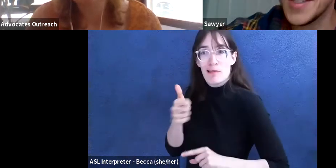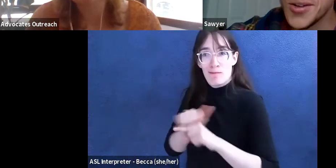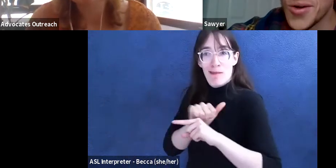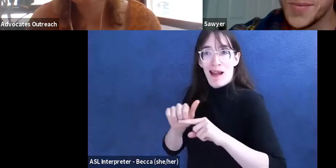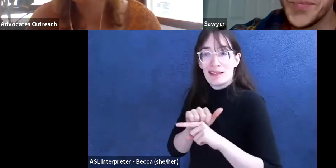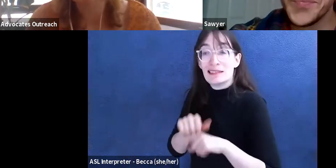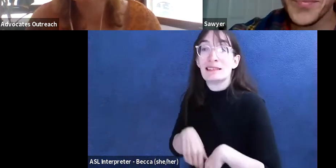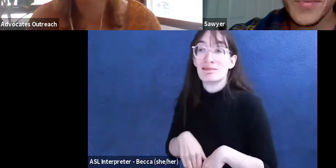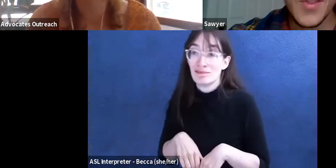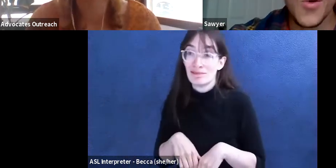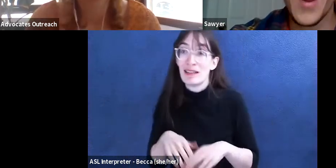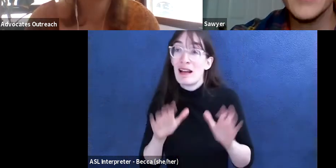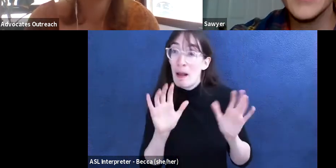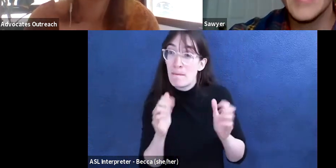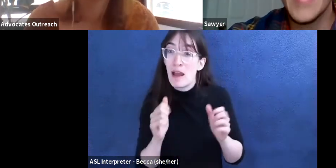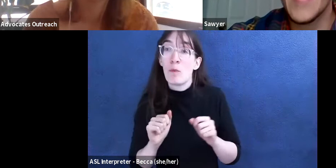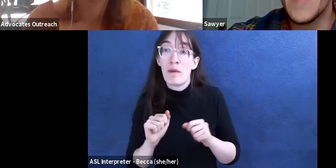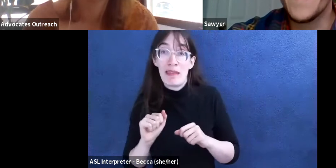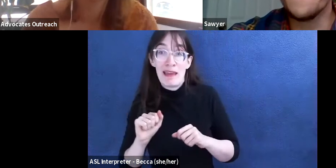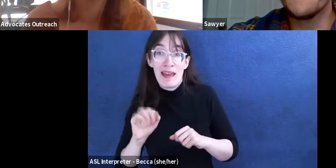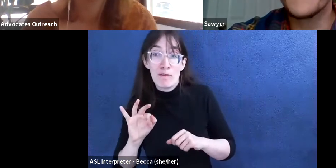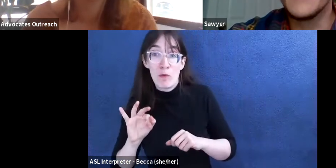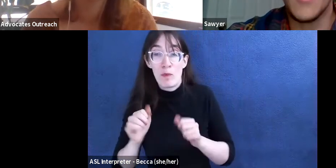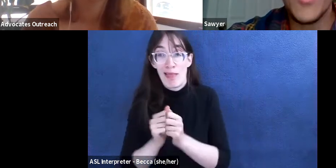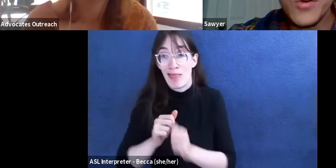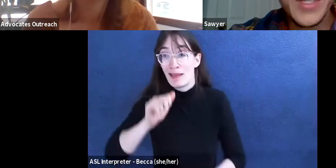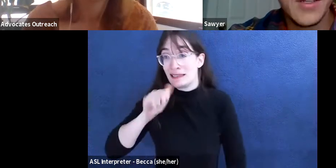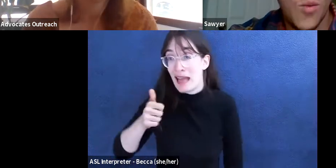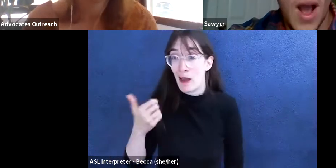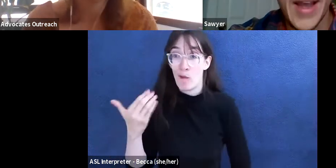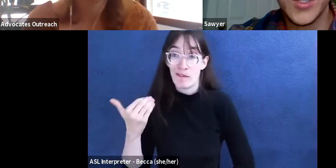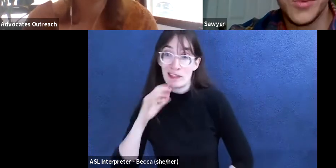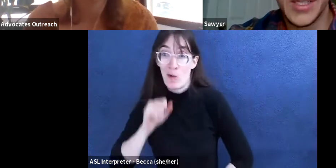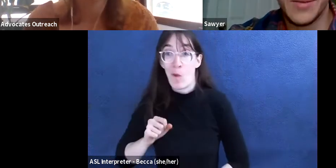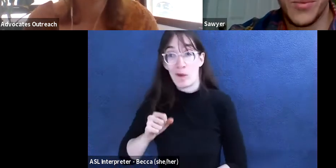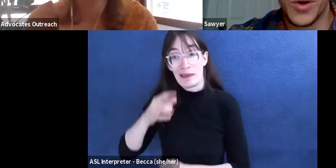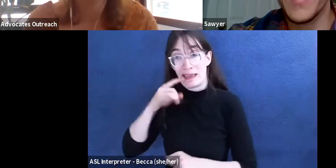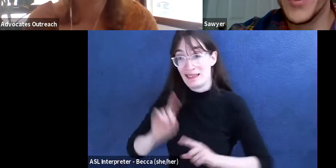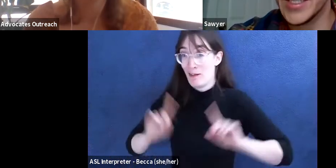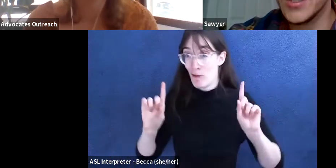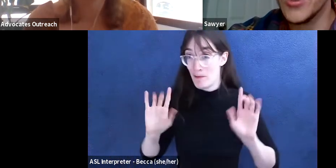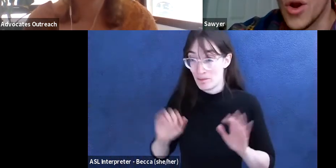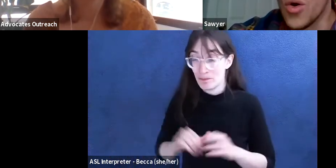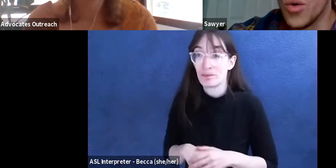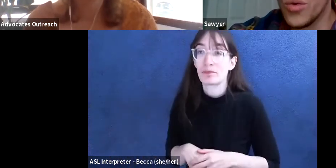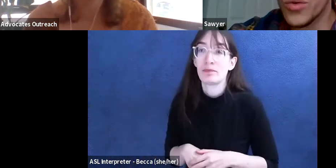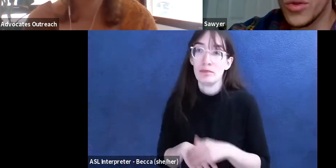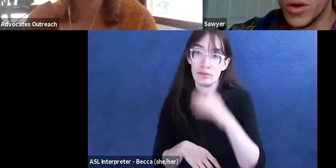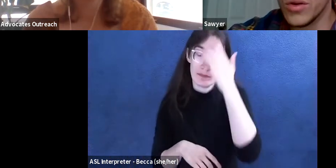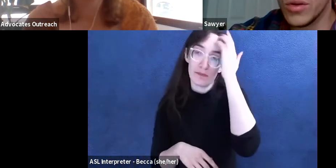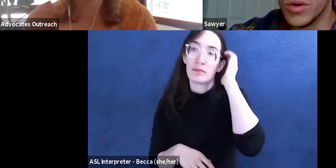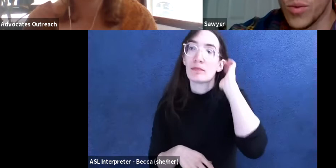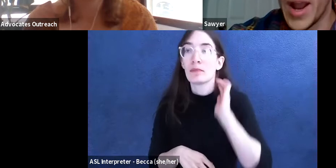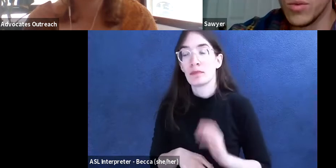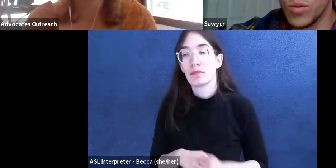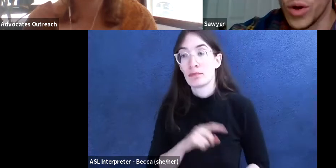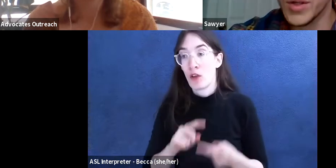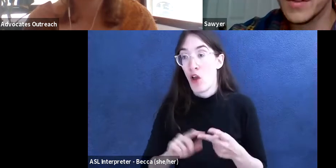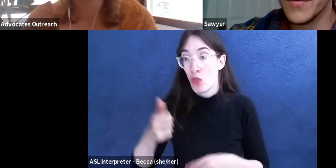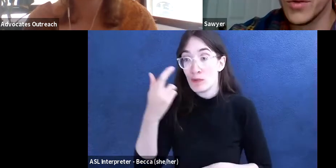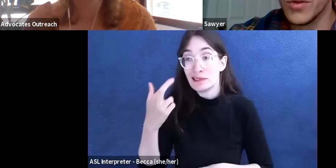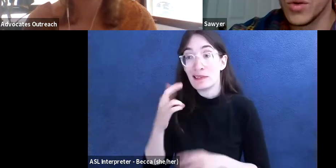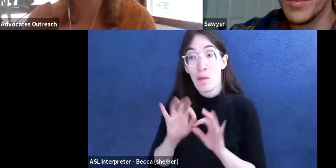like instead of the kind of like cutesy or silly nicknames that people will often give